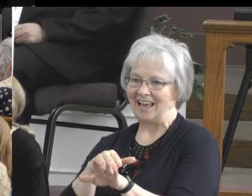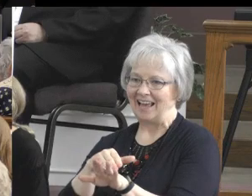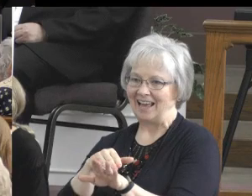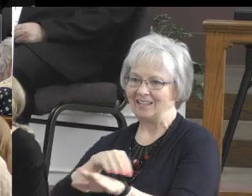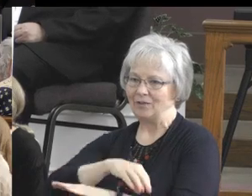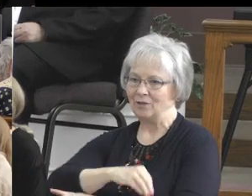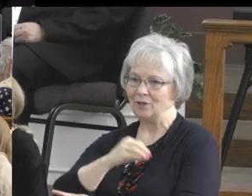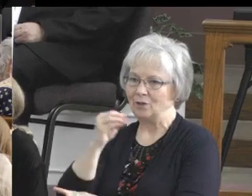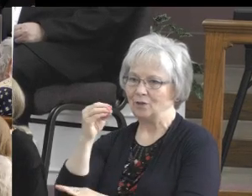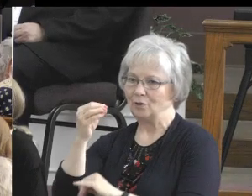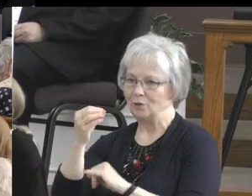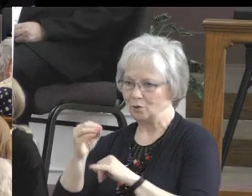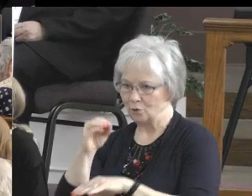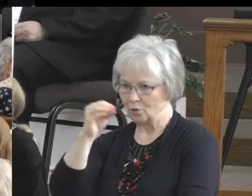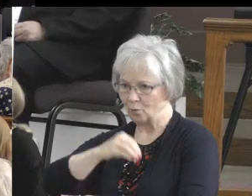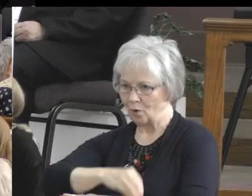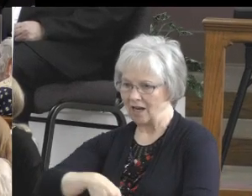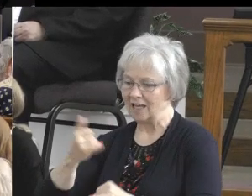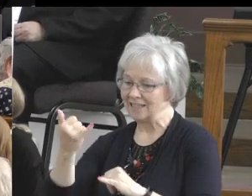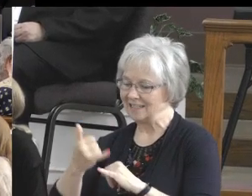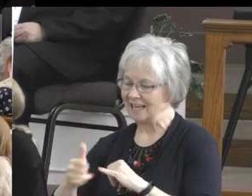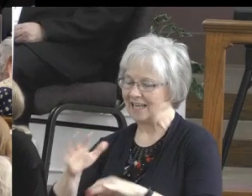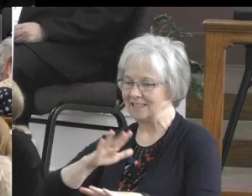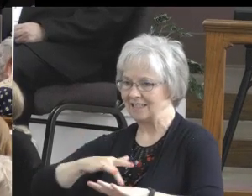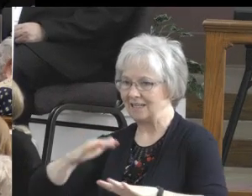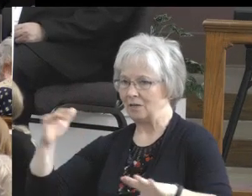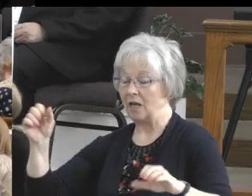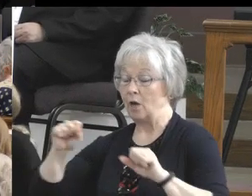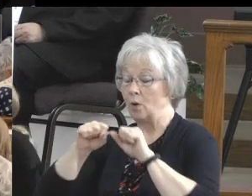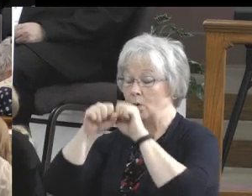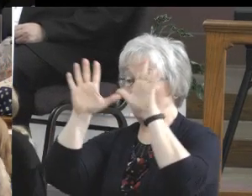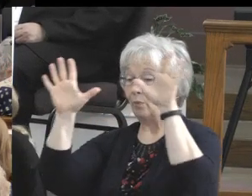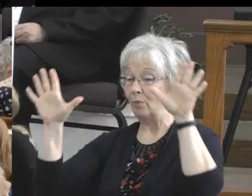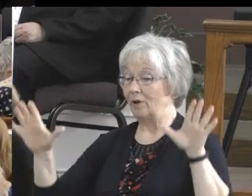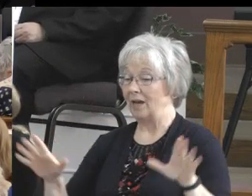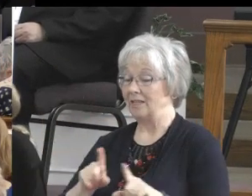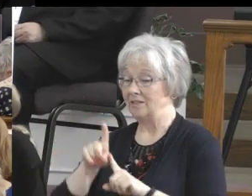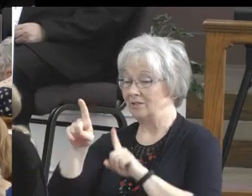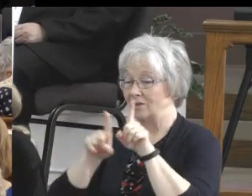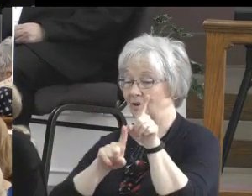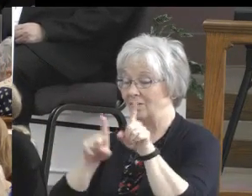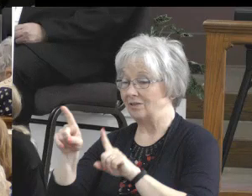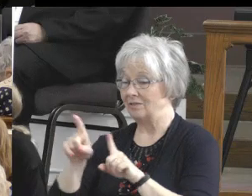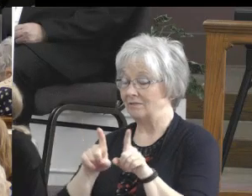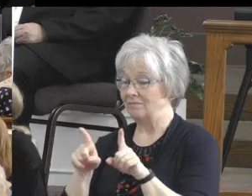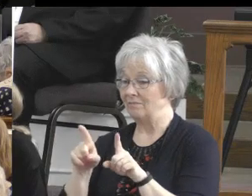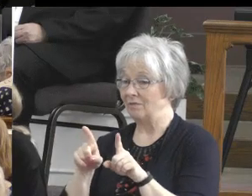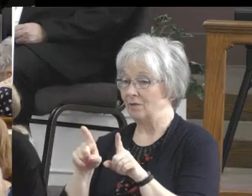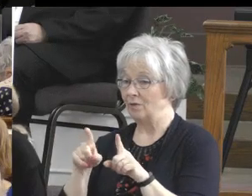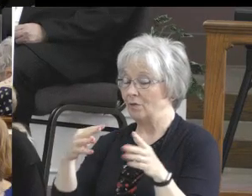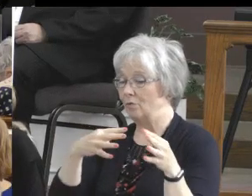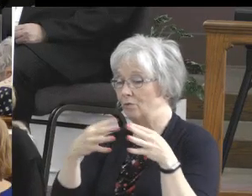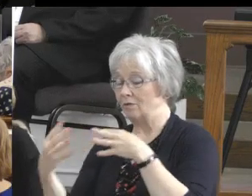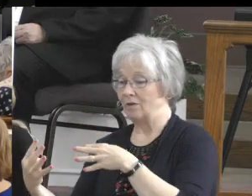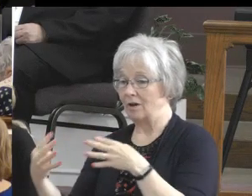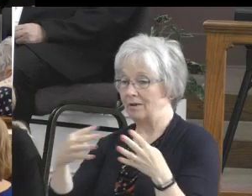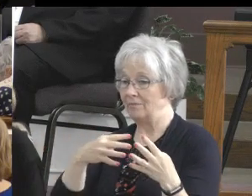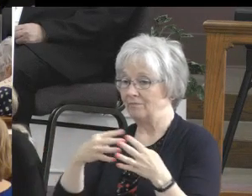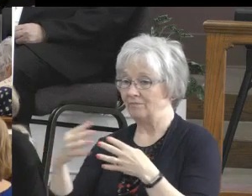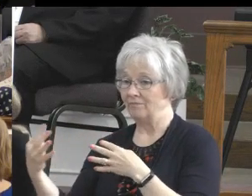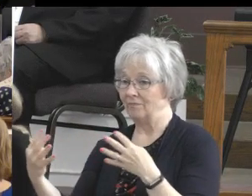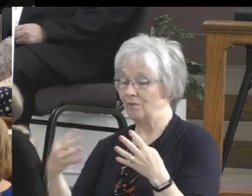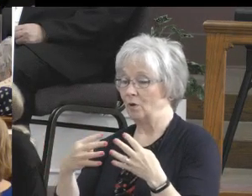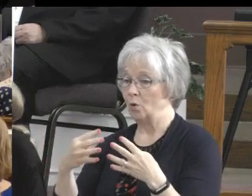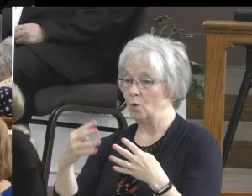last gleaming, whose broad stripes and bright stars through the perilous fight for the ramparts we